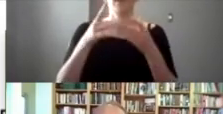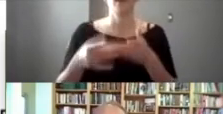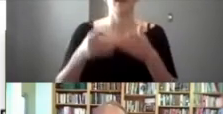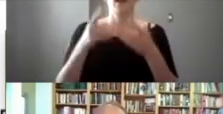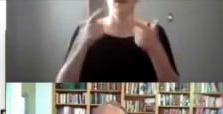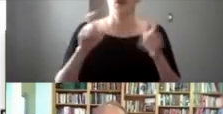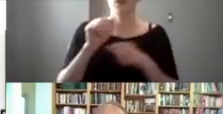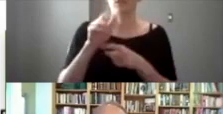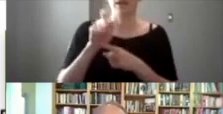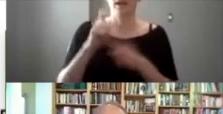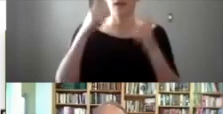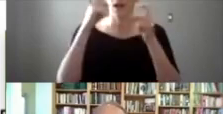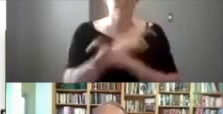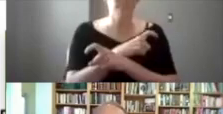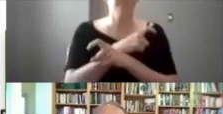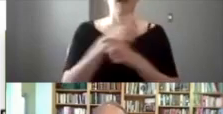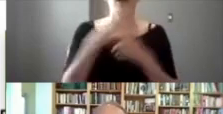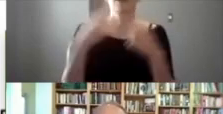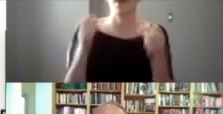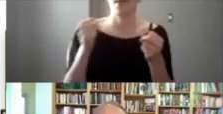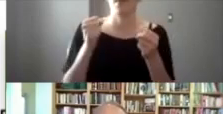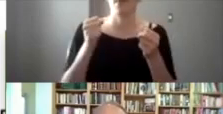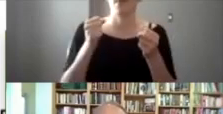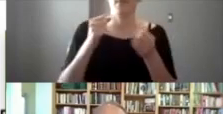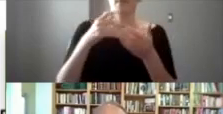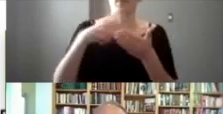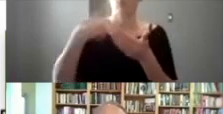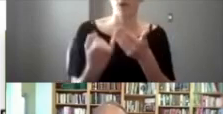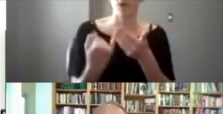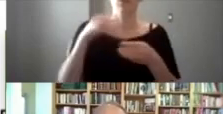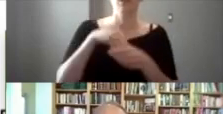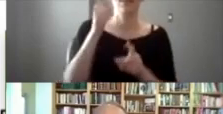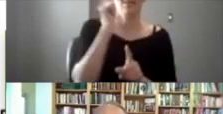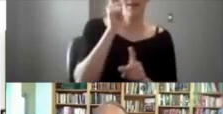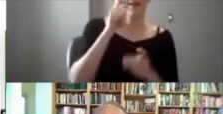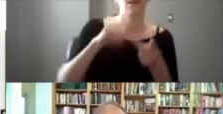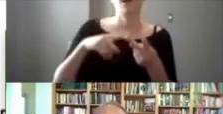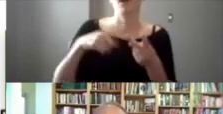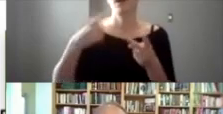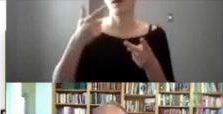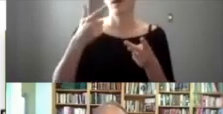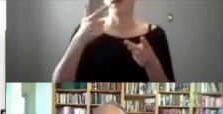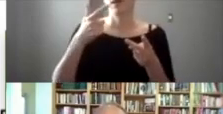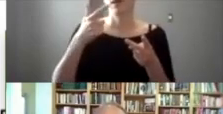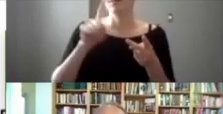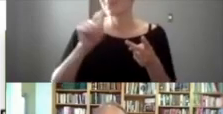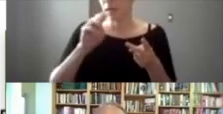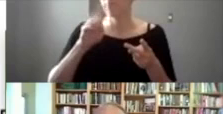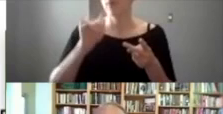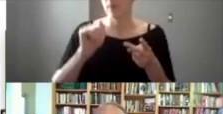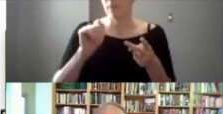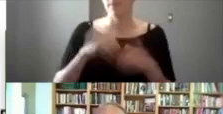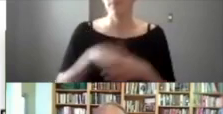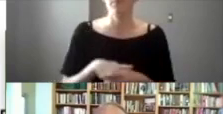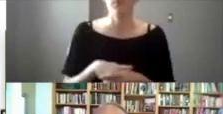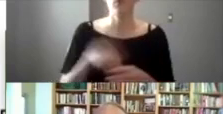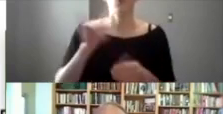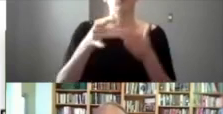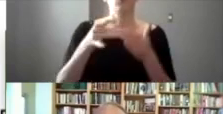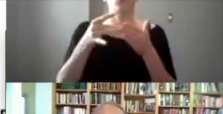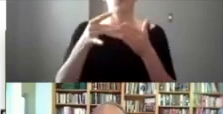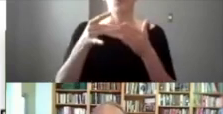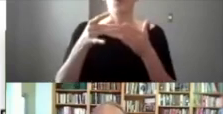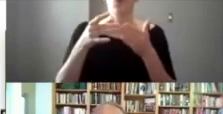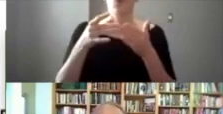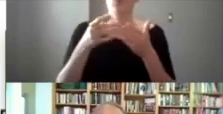and Zambia for Japigo. He has also led the expansion of hormonal IUDs to the